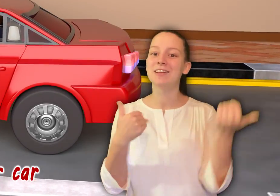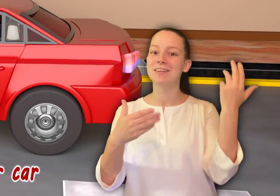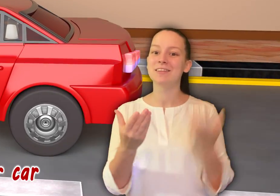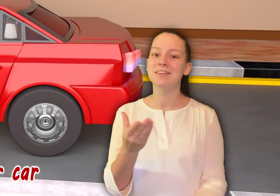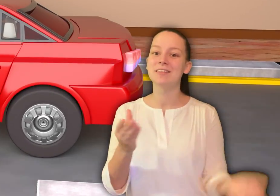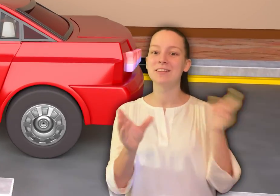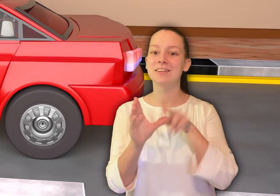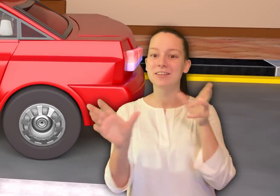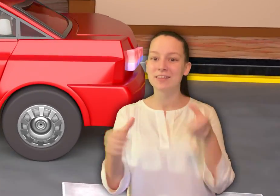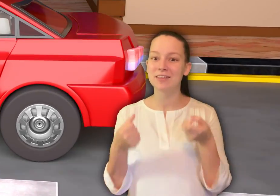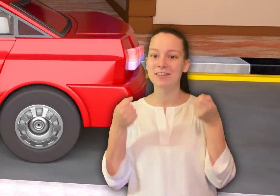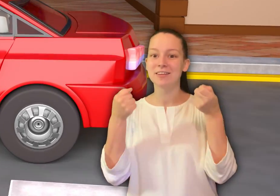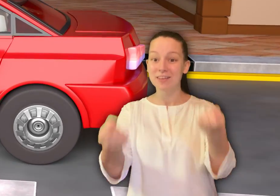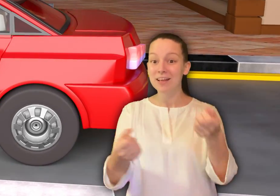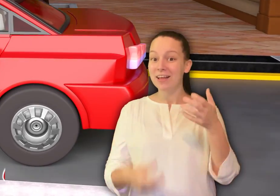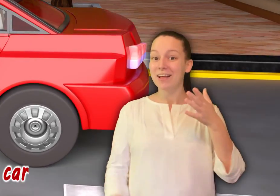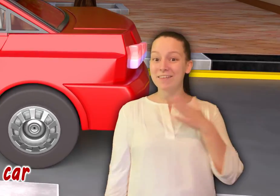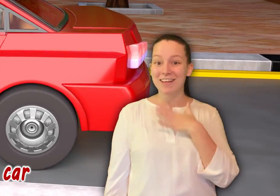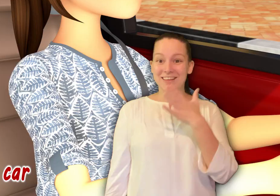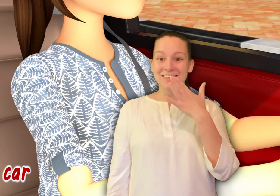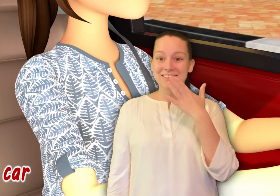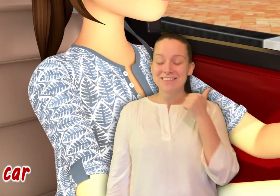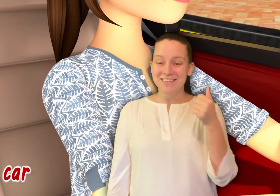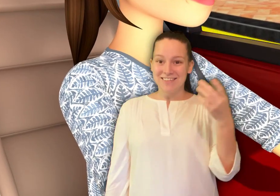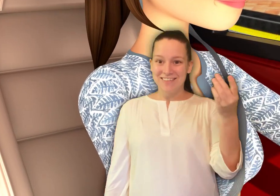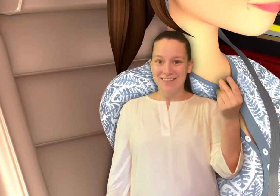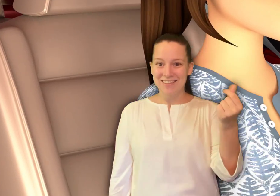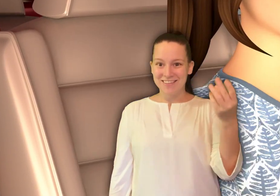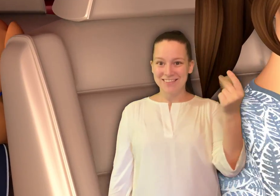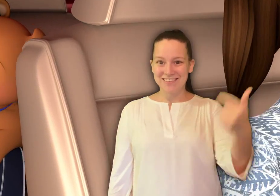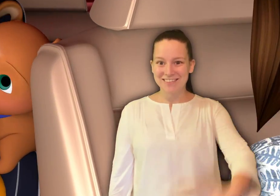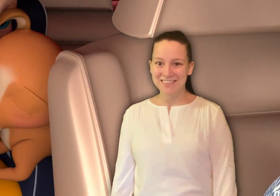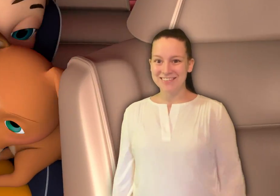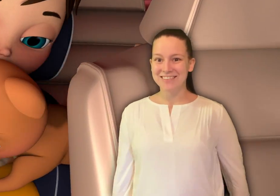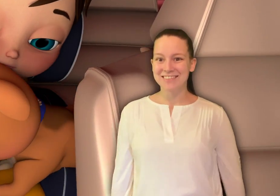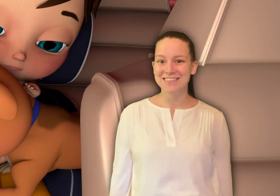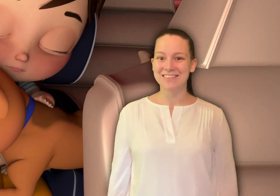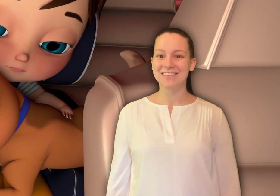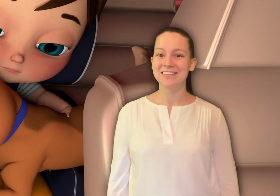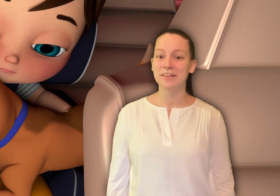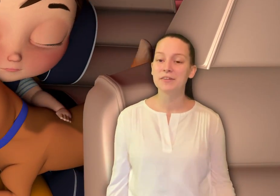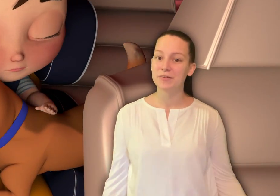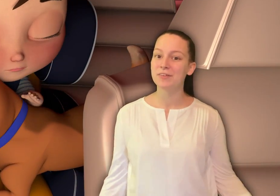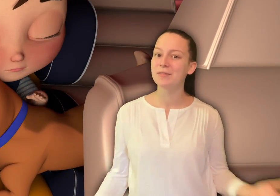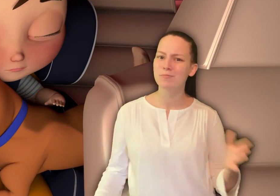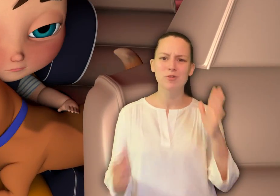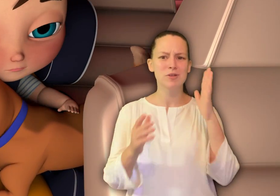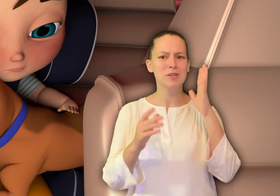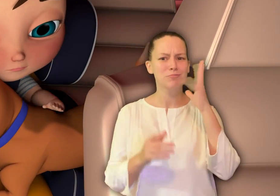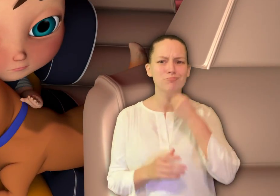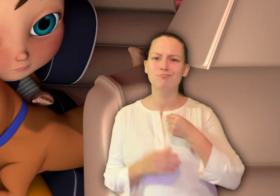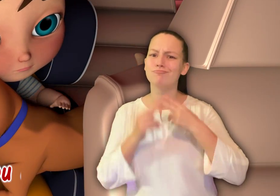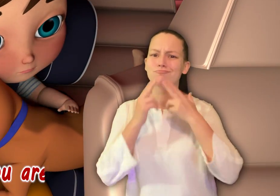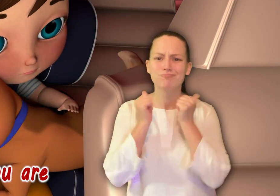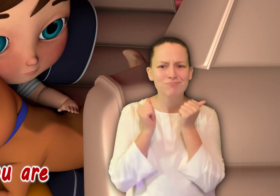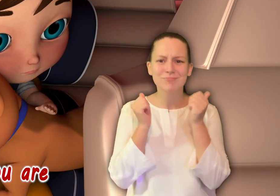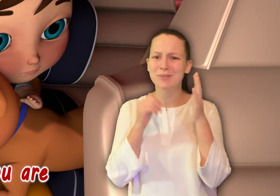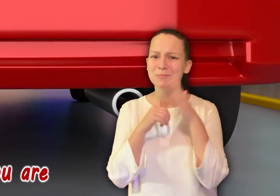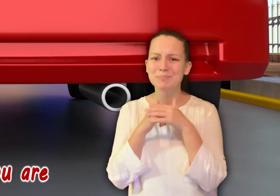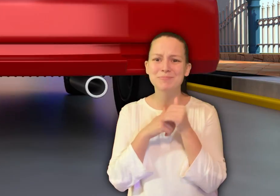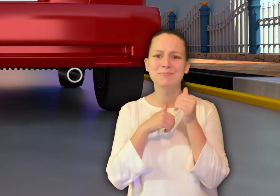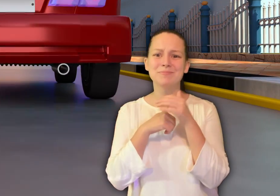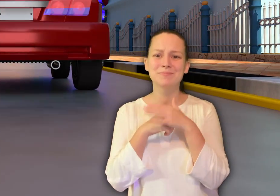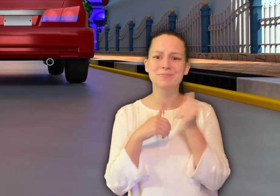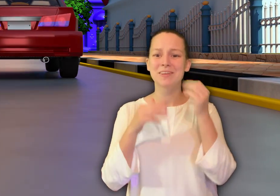car ride our car off we go to ride our car my sweet puppy what an adorable